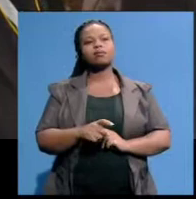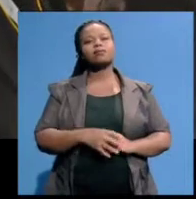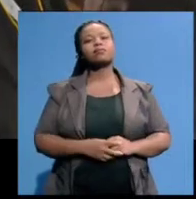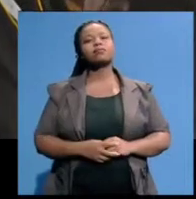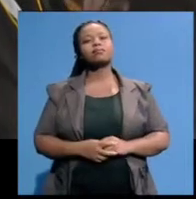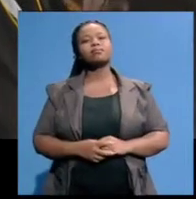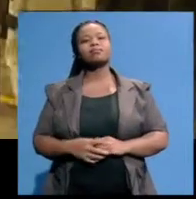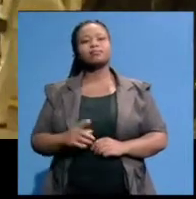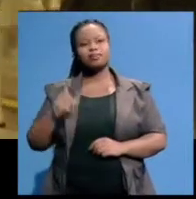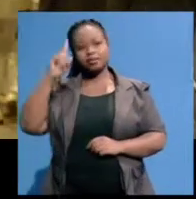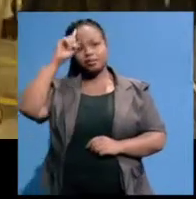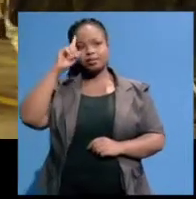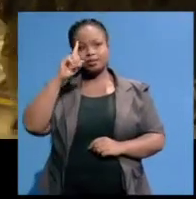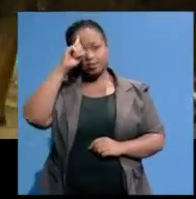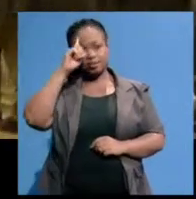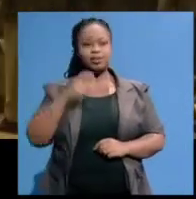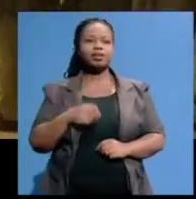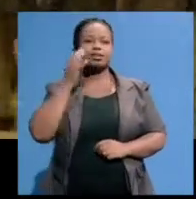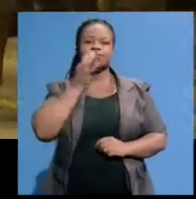Umandela uthahlo